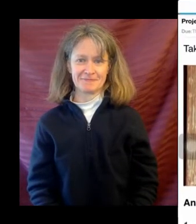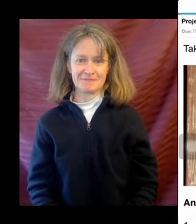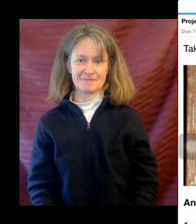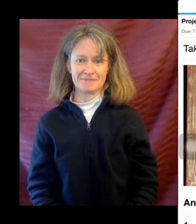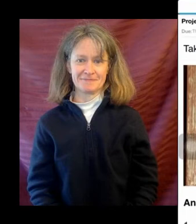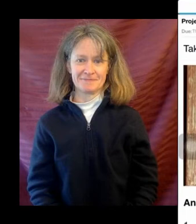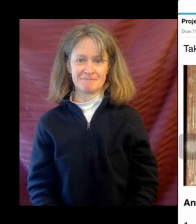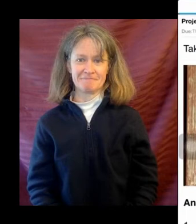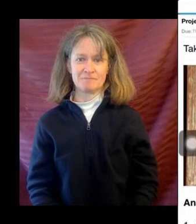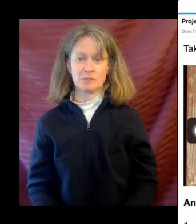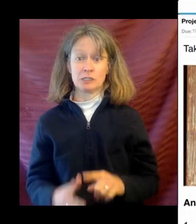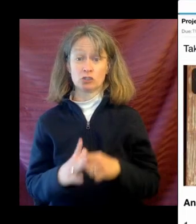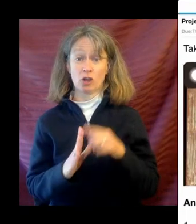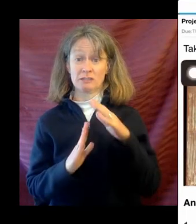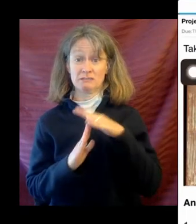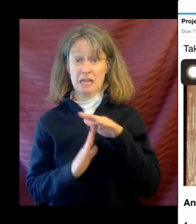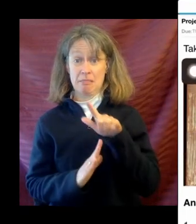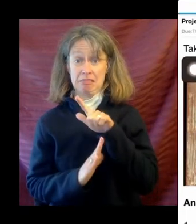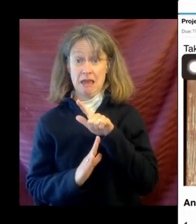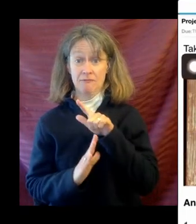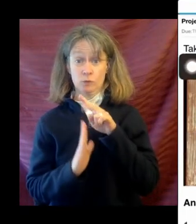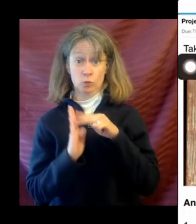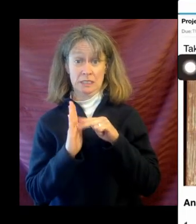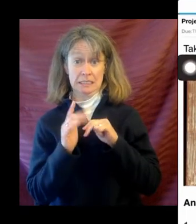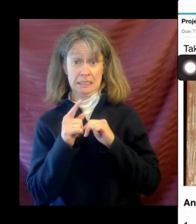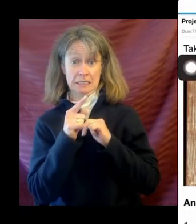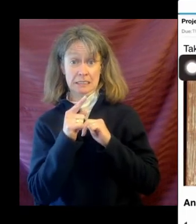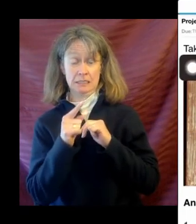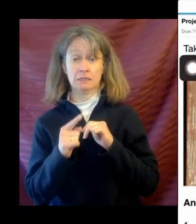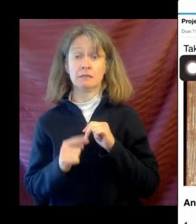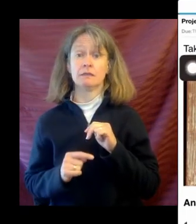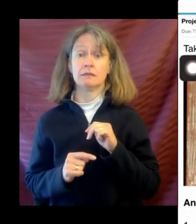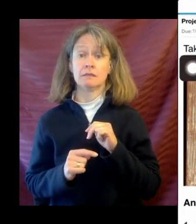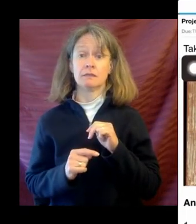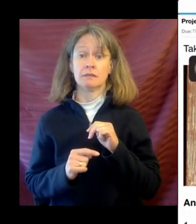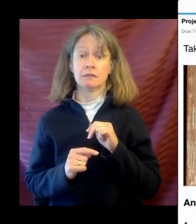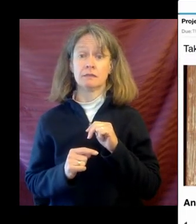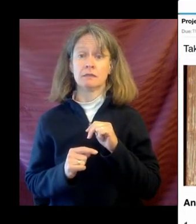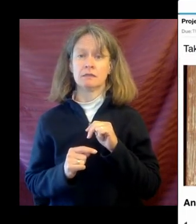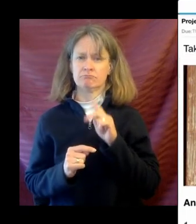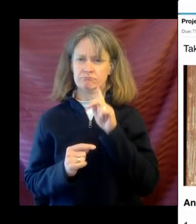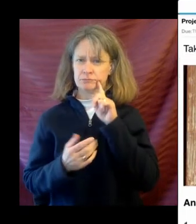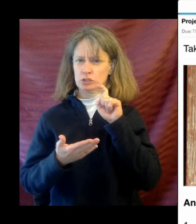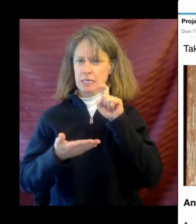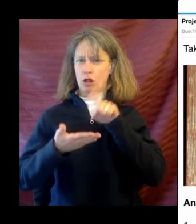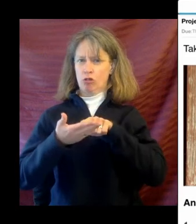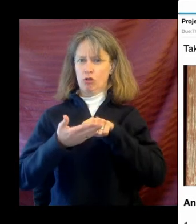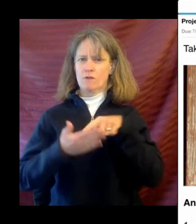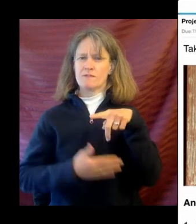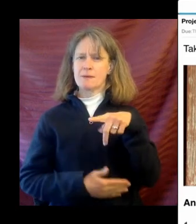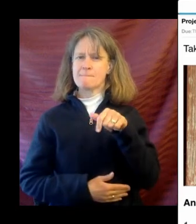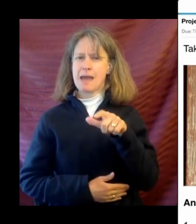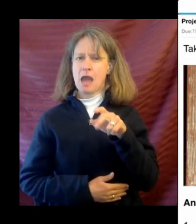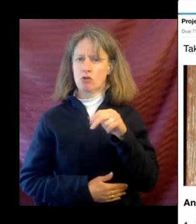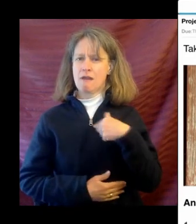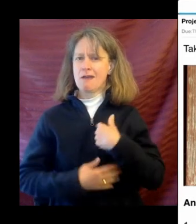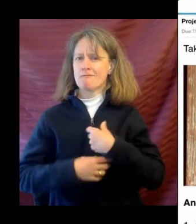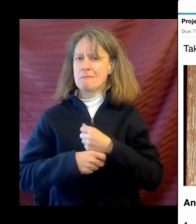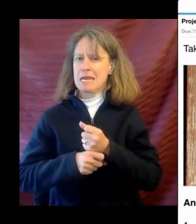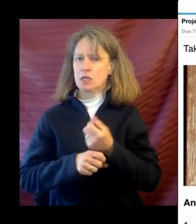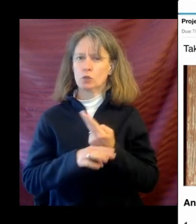So starting in the top left corner, it says, take a look at this pattern I created with